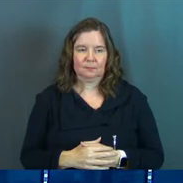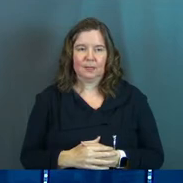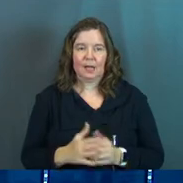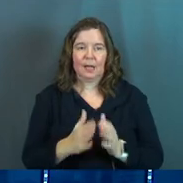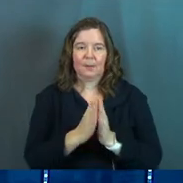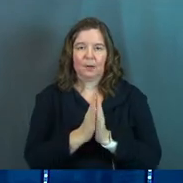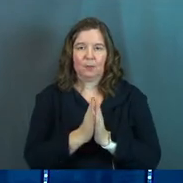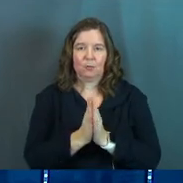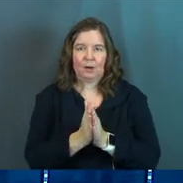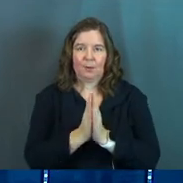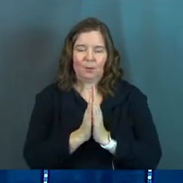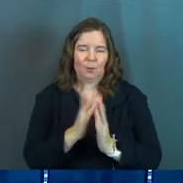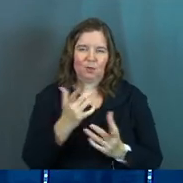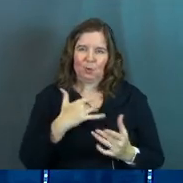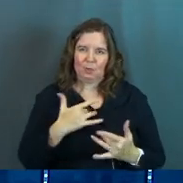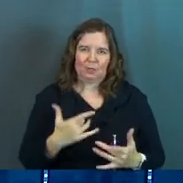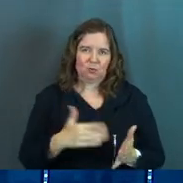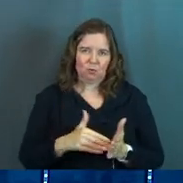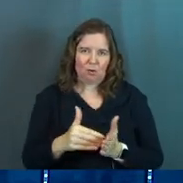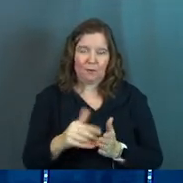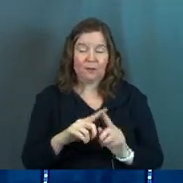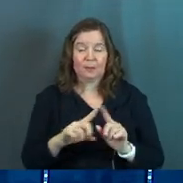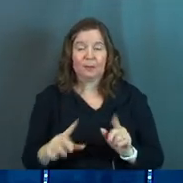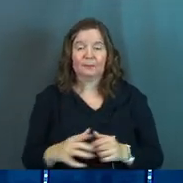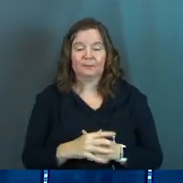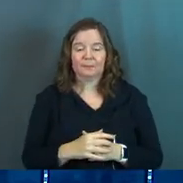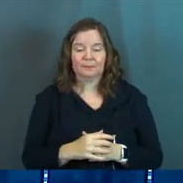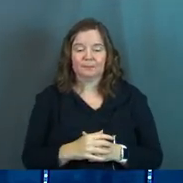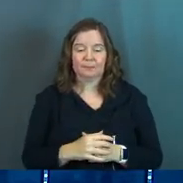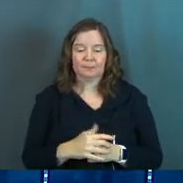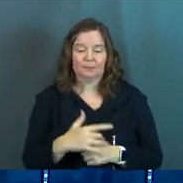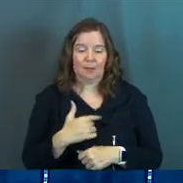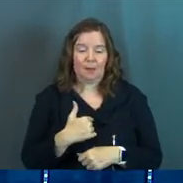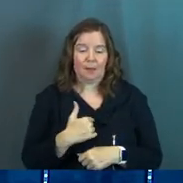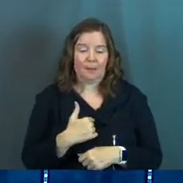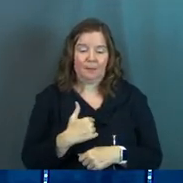I'm going to pray a prayer. We don't do this very often, but I'm